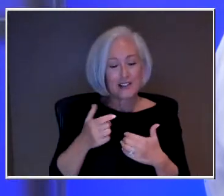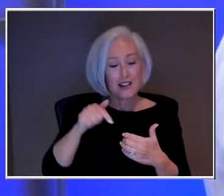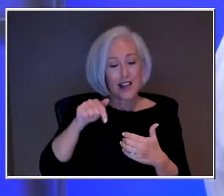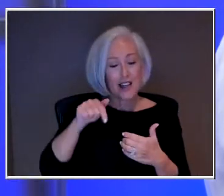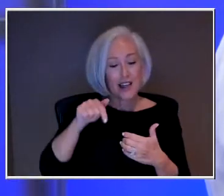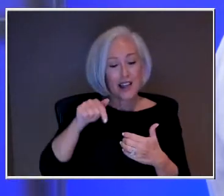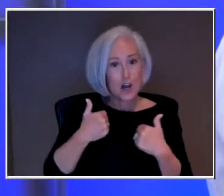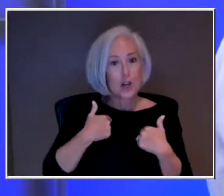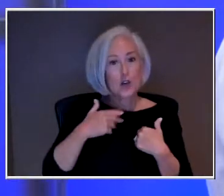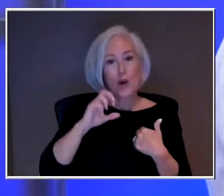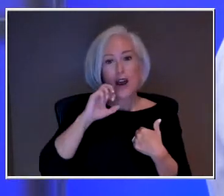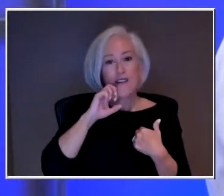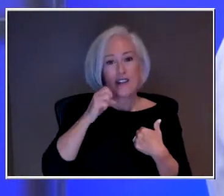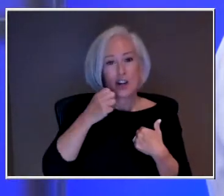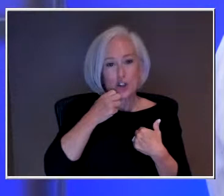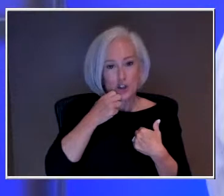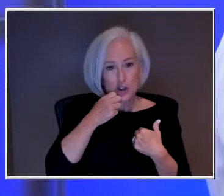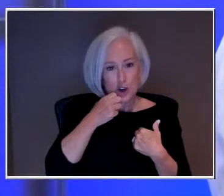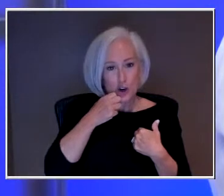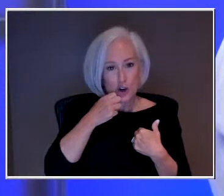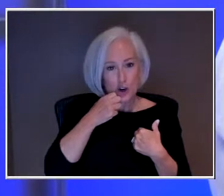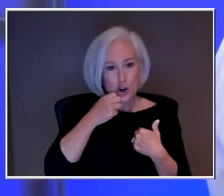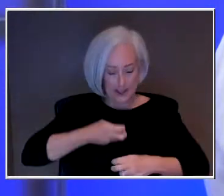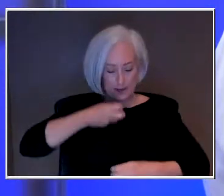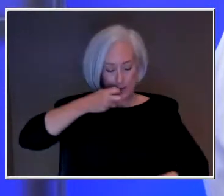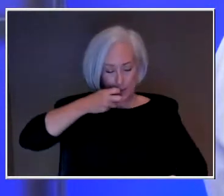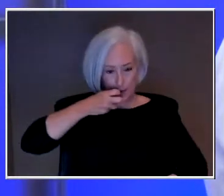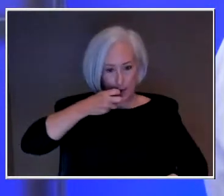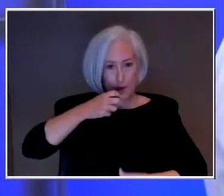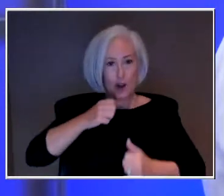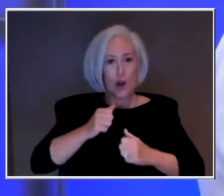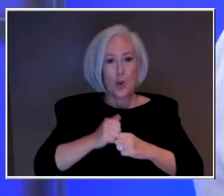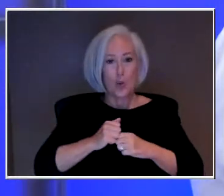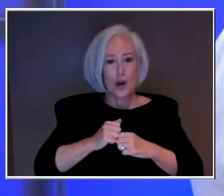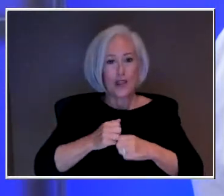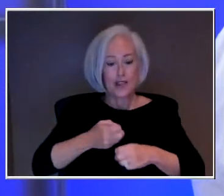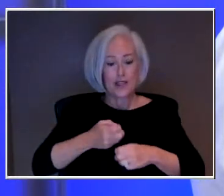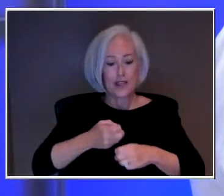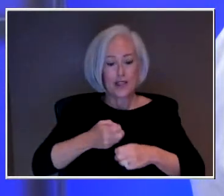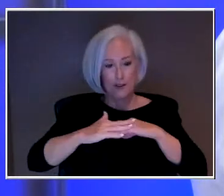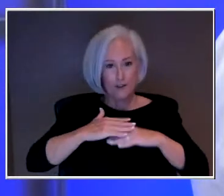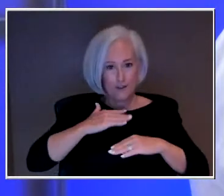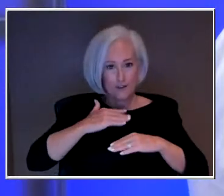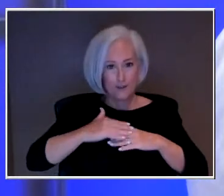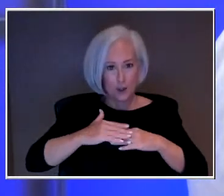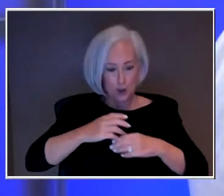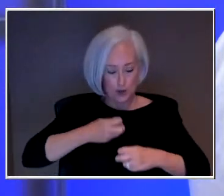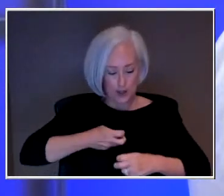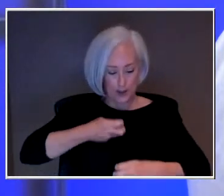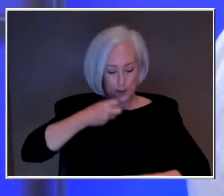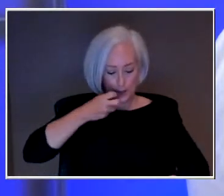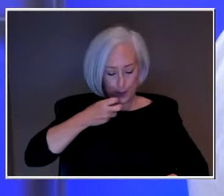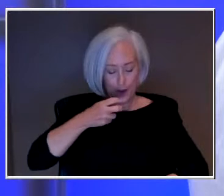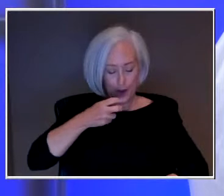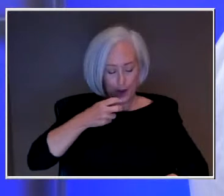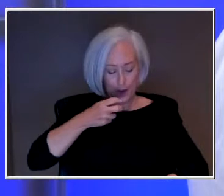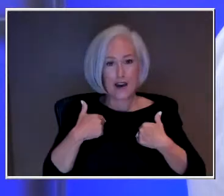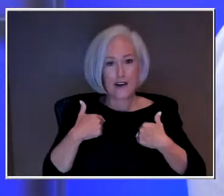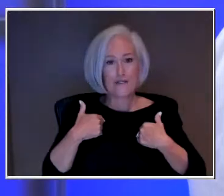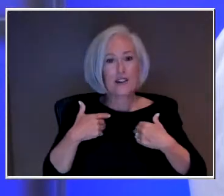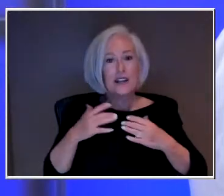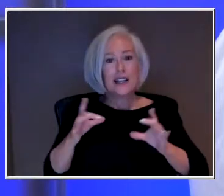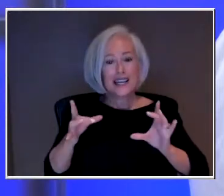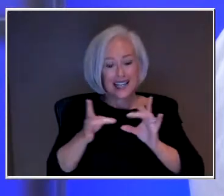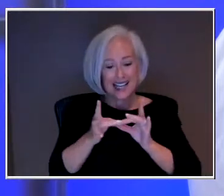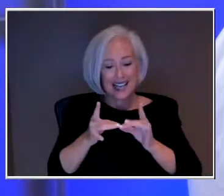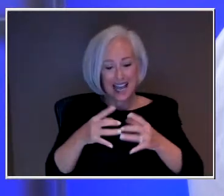tissue in the spinal cord. You have the spinal fluid, which allows the nerve tissue to move back and forth. But you also have a lot of things like connective tissue, fat, muscle.